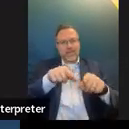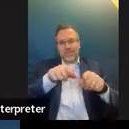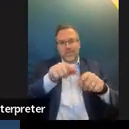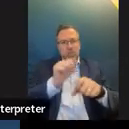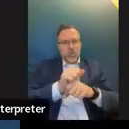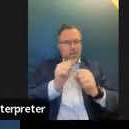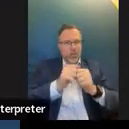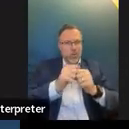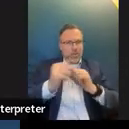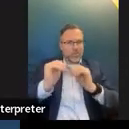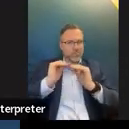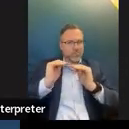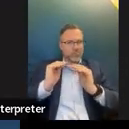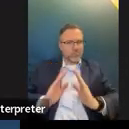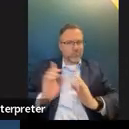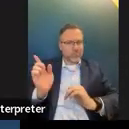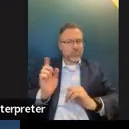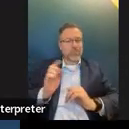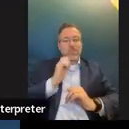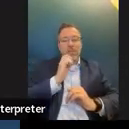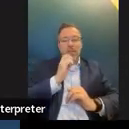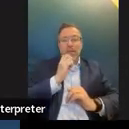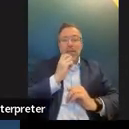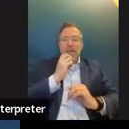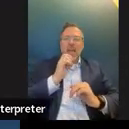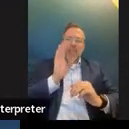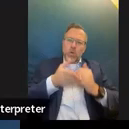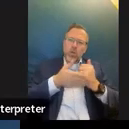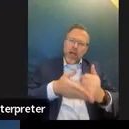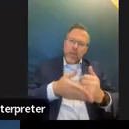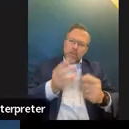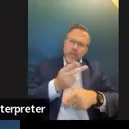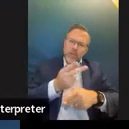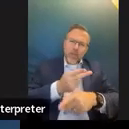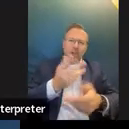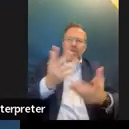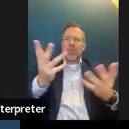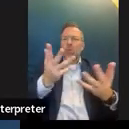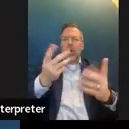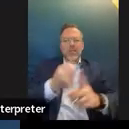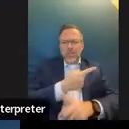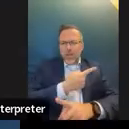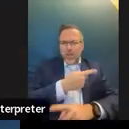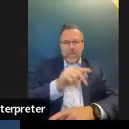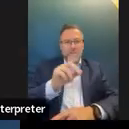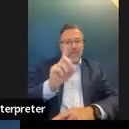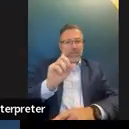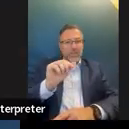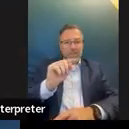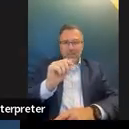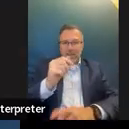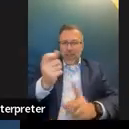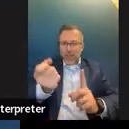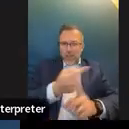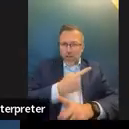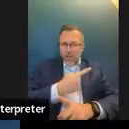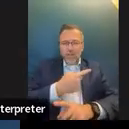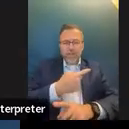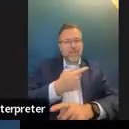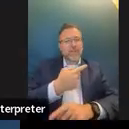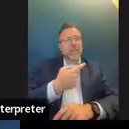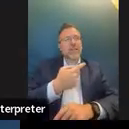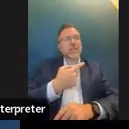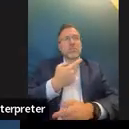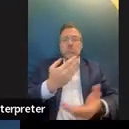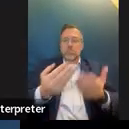So that will tell you, is it just the data that's off, or is there more going on there? You might have to train